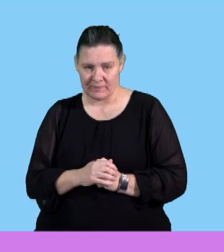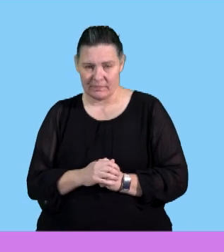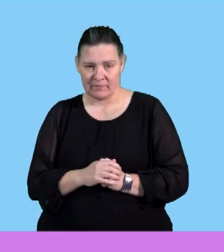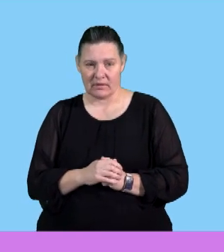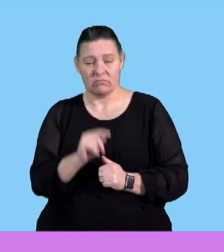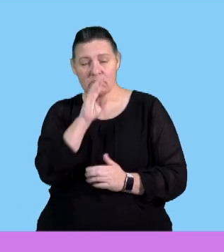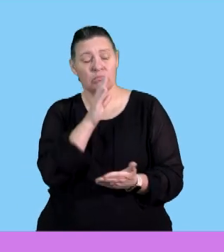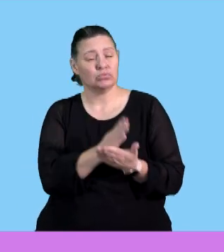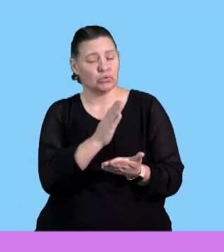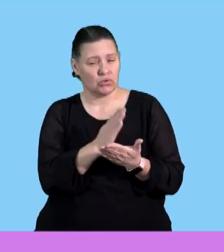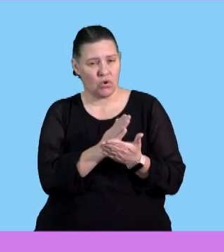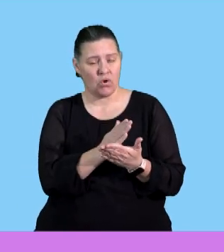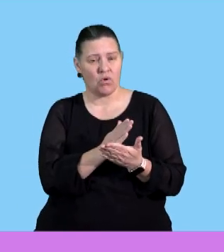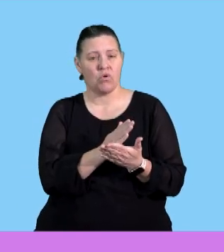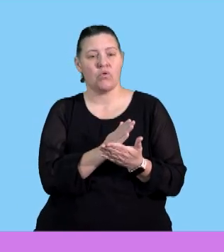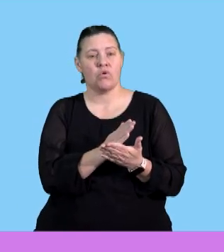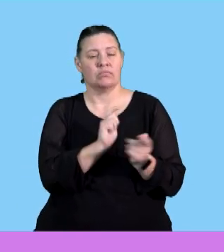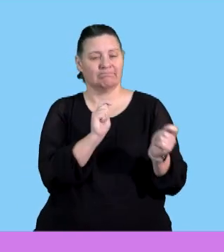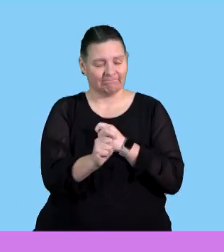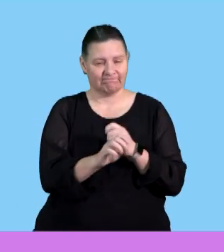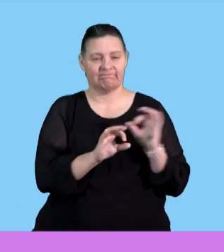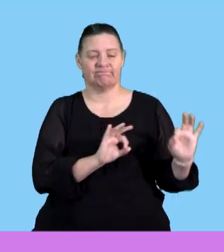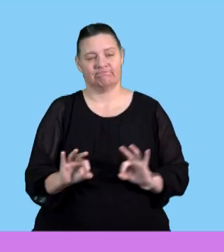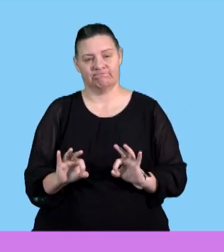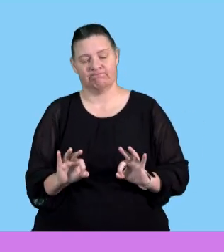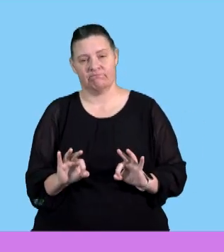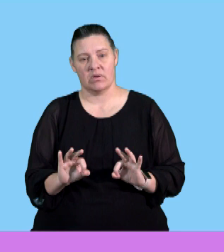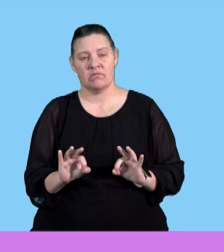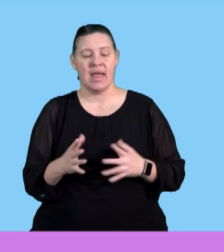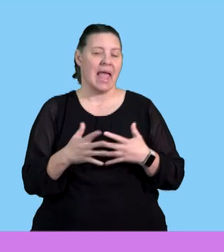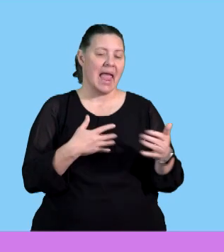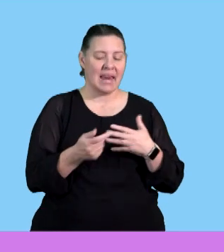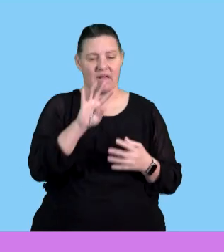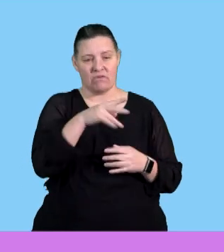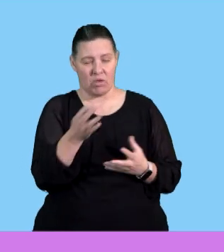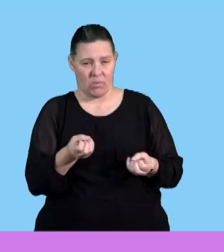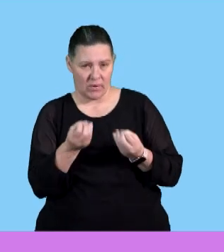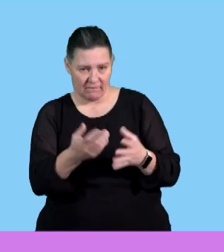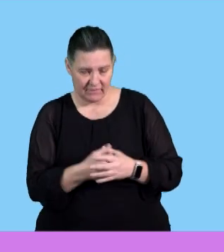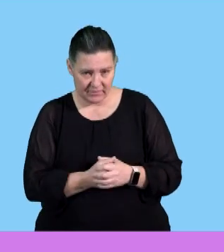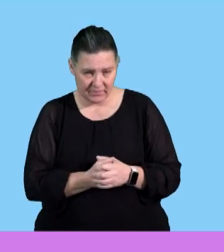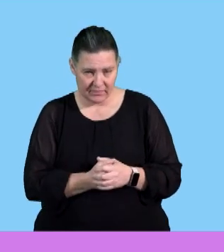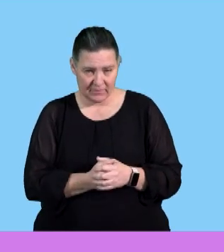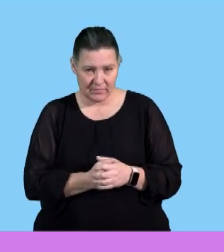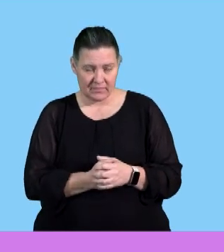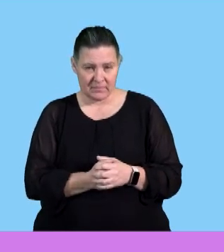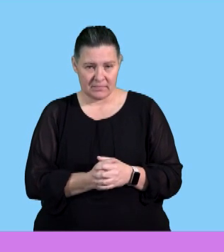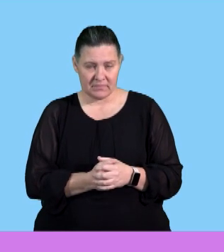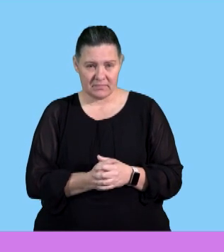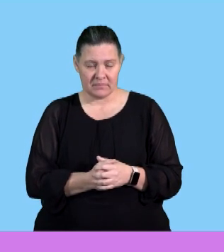expenditure statement. Make sure you substitute correctly into any formula given.